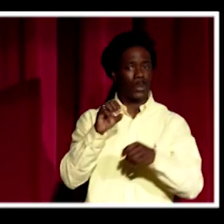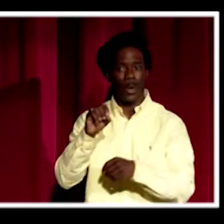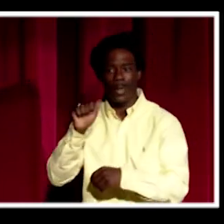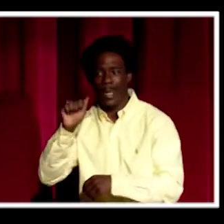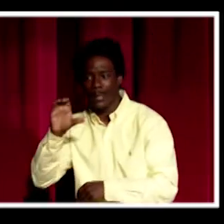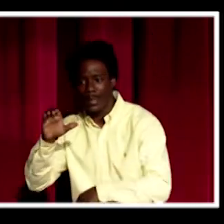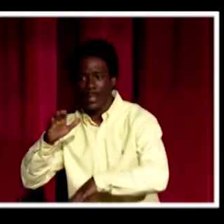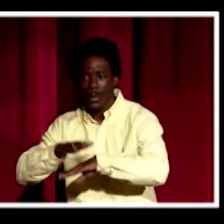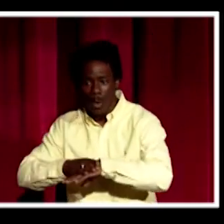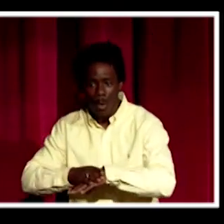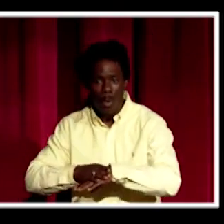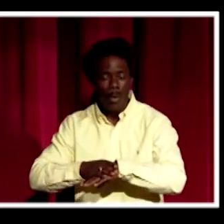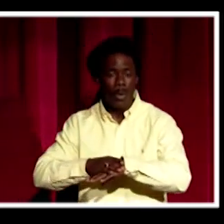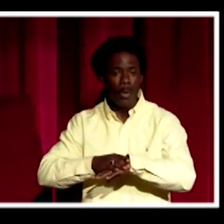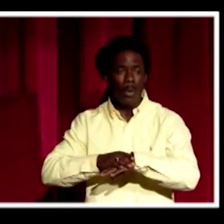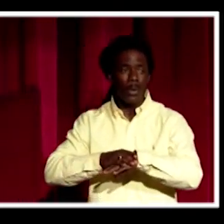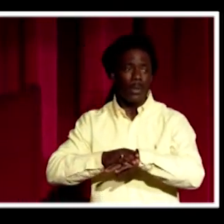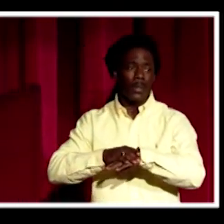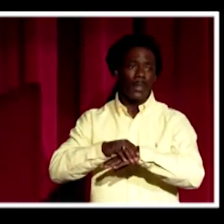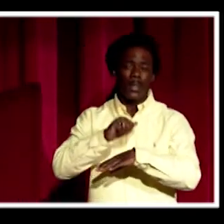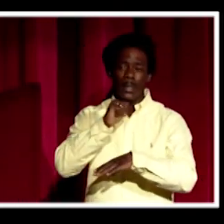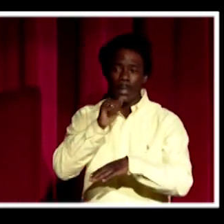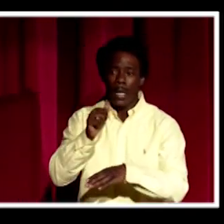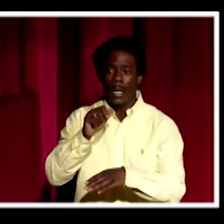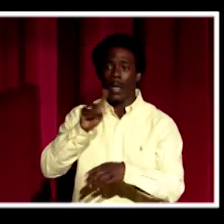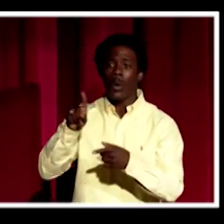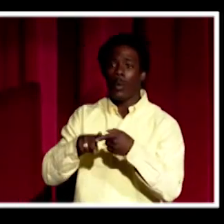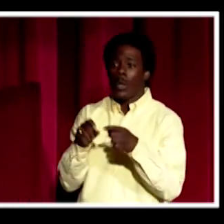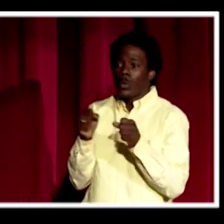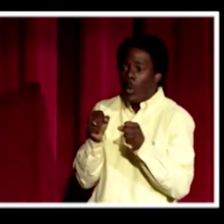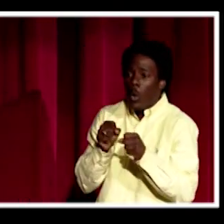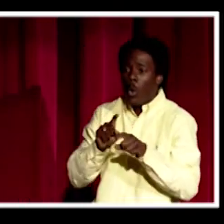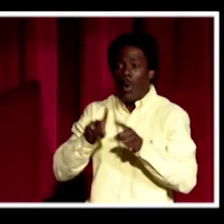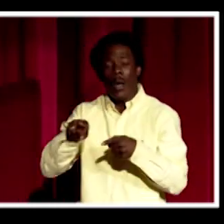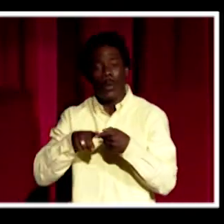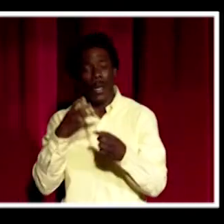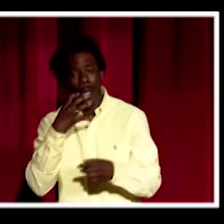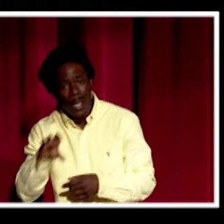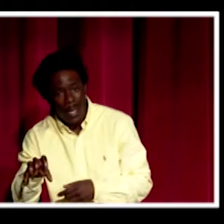is on not when it's cold, but when it's hot.